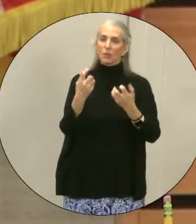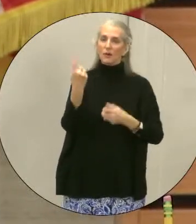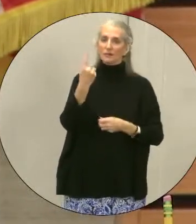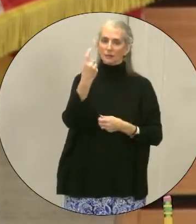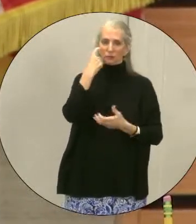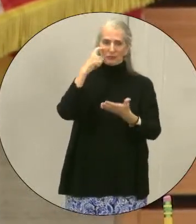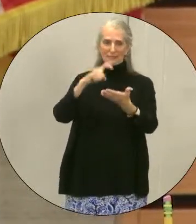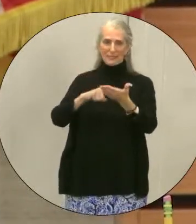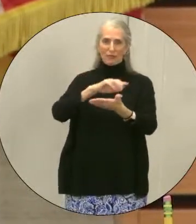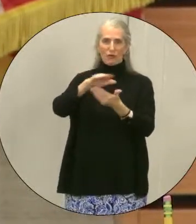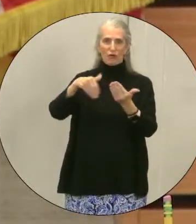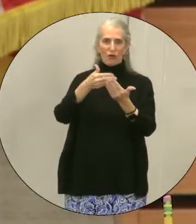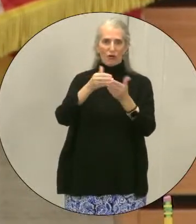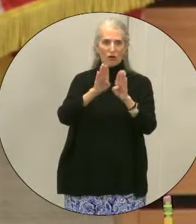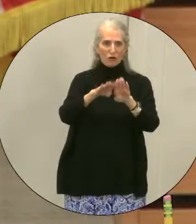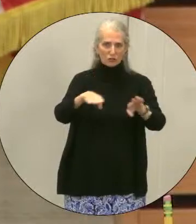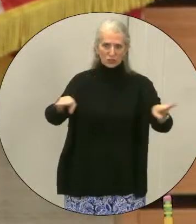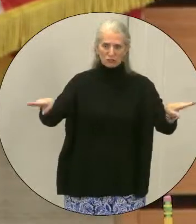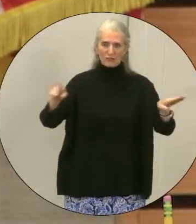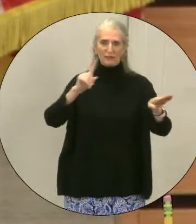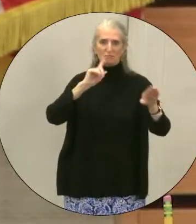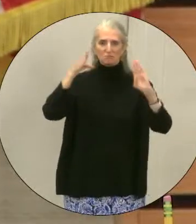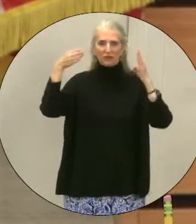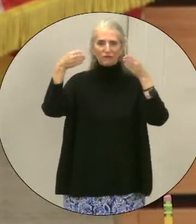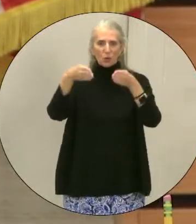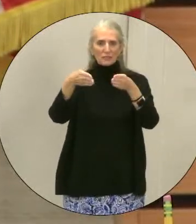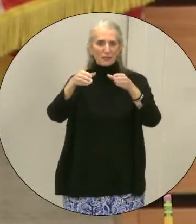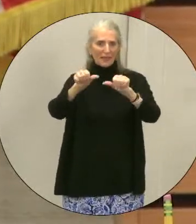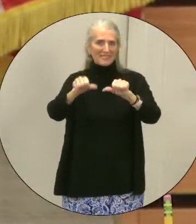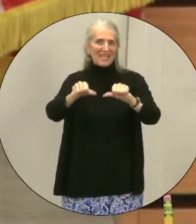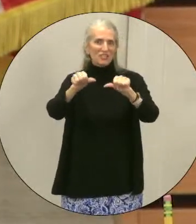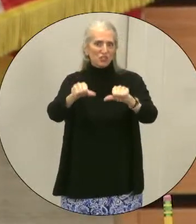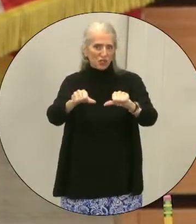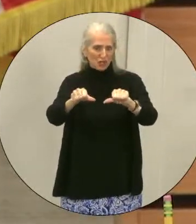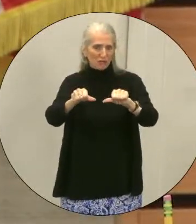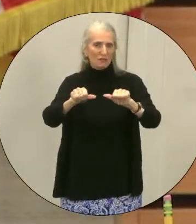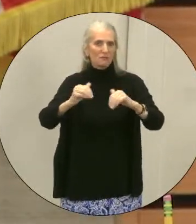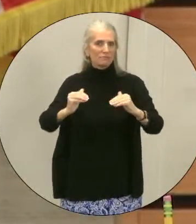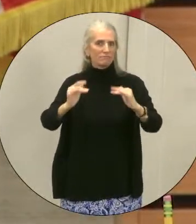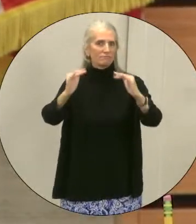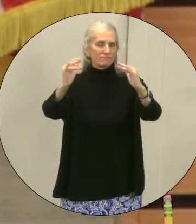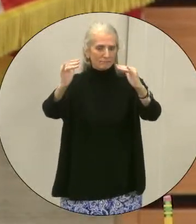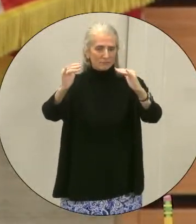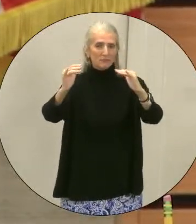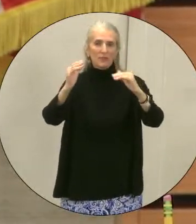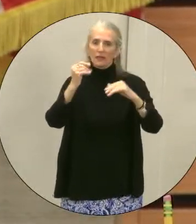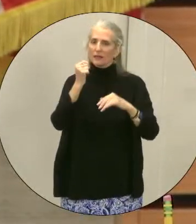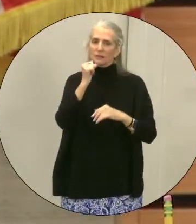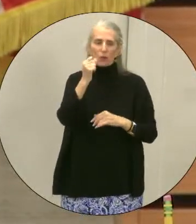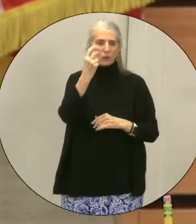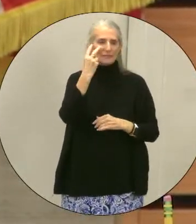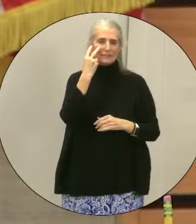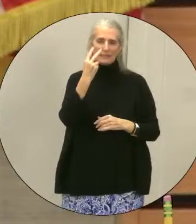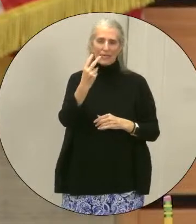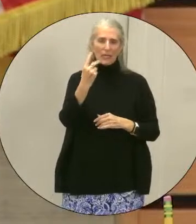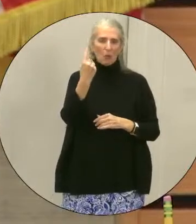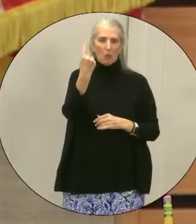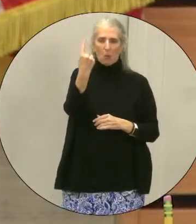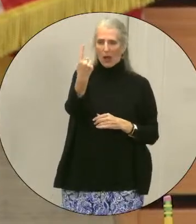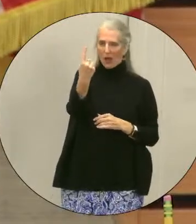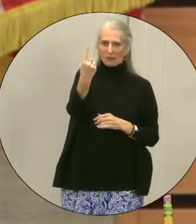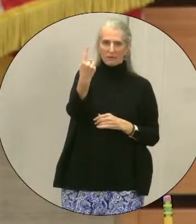children be focused on the potential that they all have. And I don't see that any one candidate